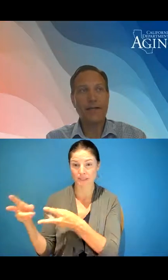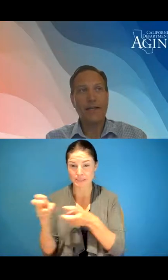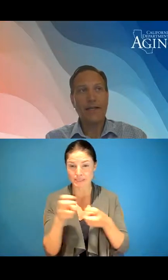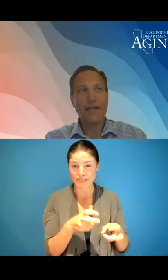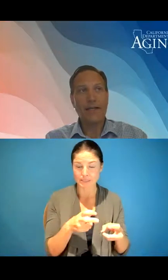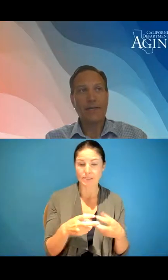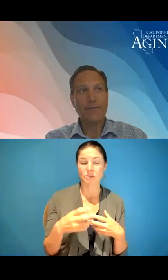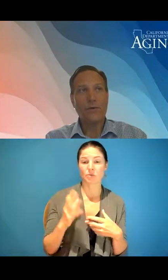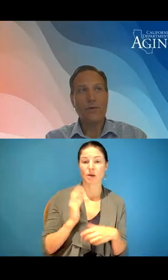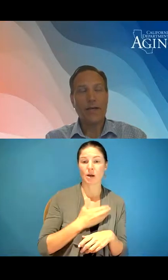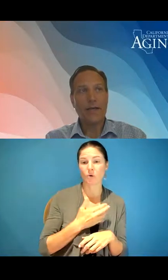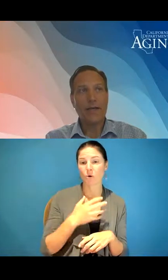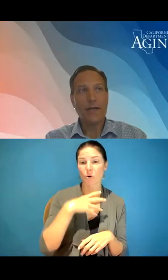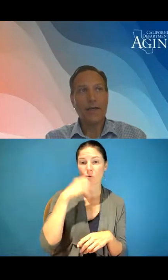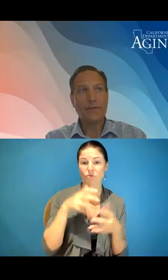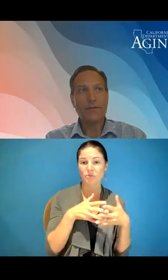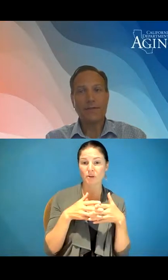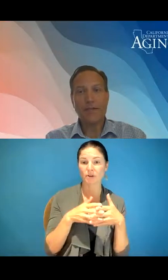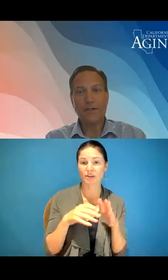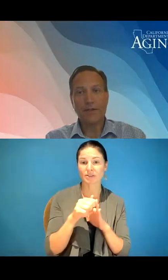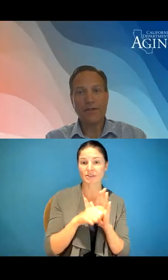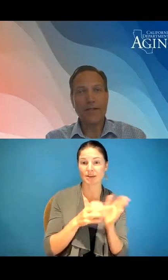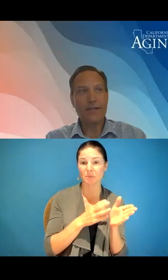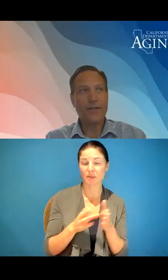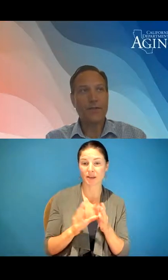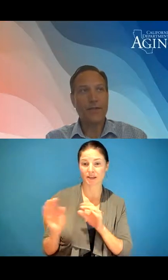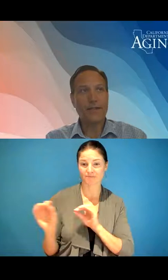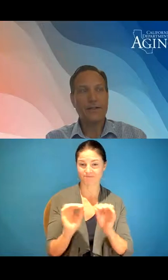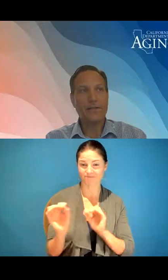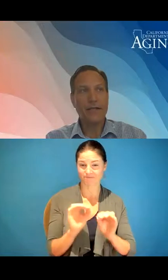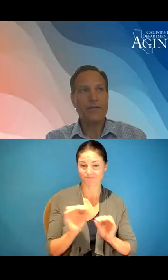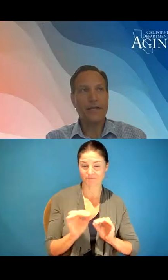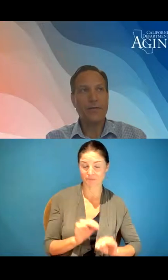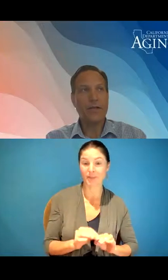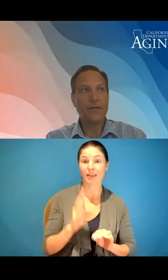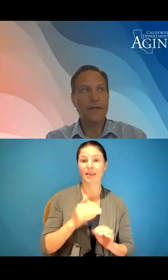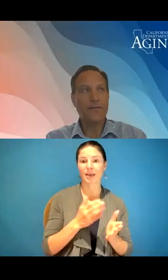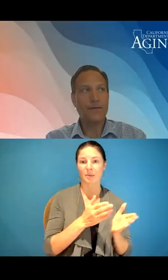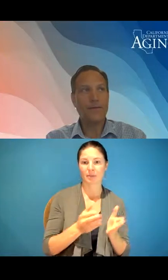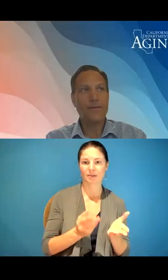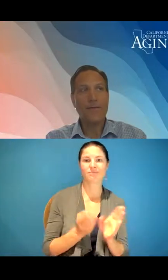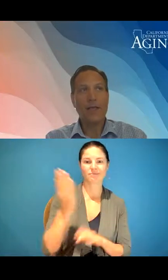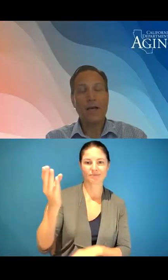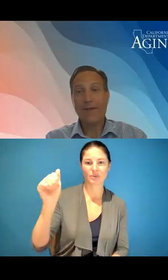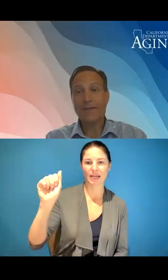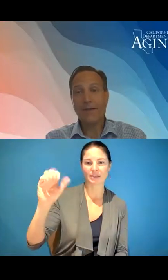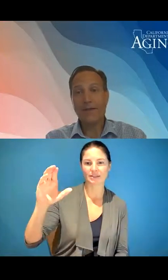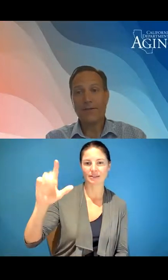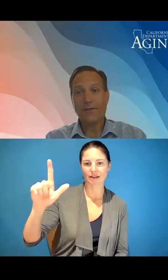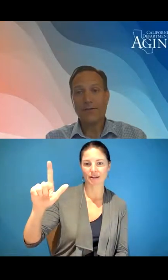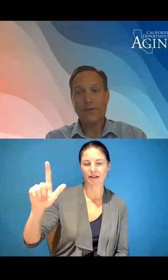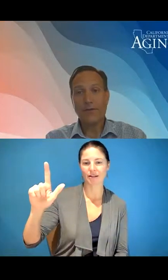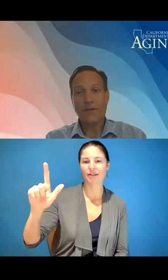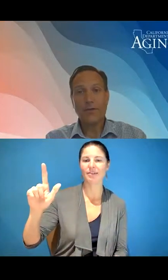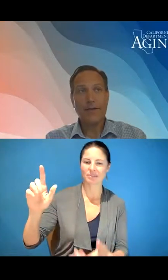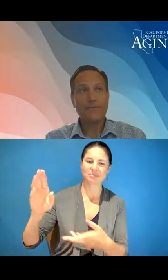plan. And we were able to successfully deliver that state plan to ACL by July 1st. ACL is